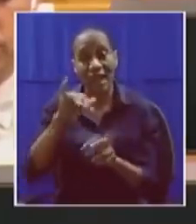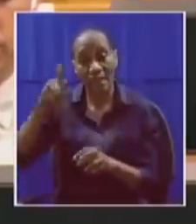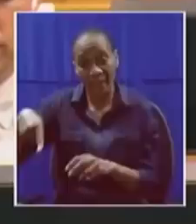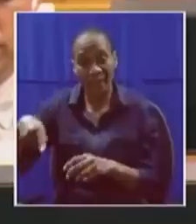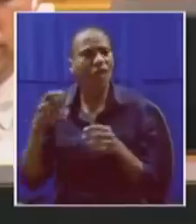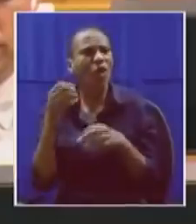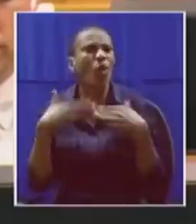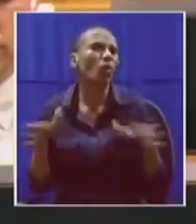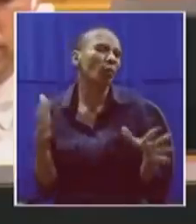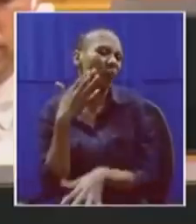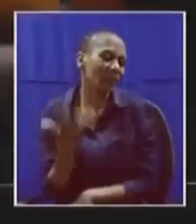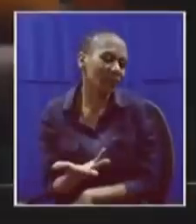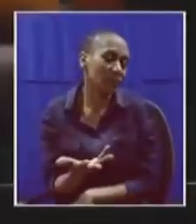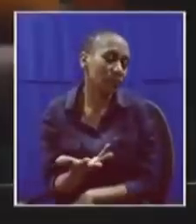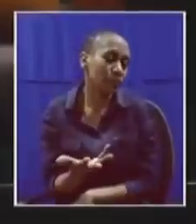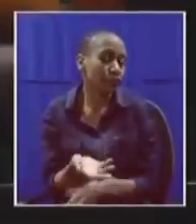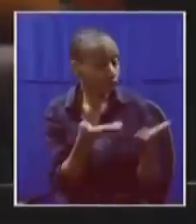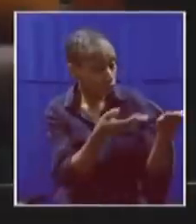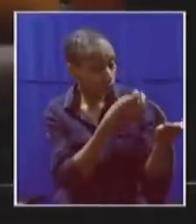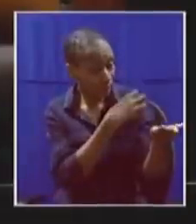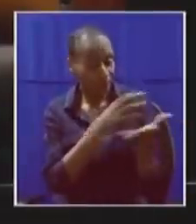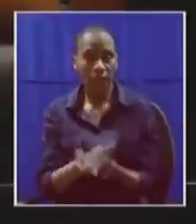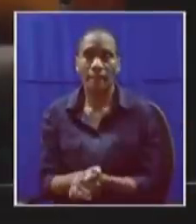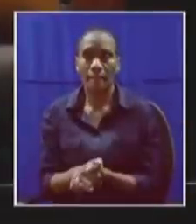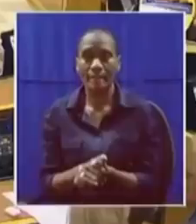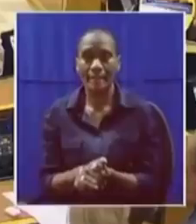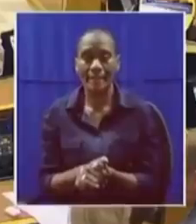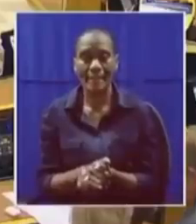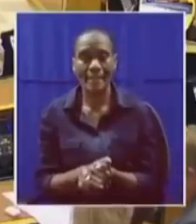producers? The Honourable Minister.